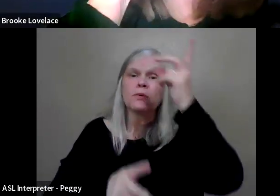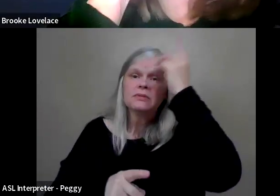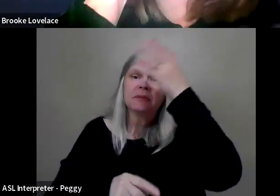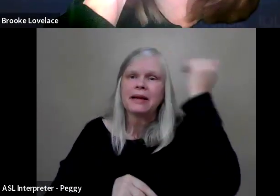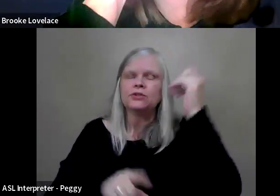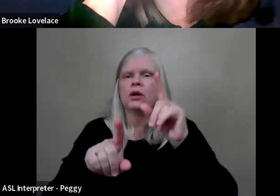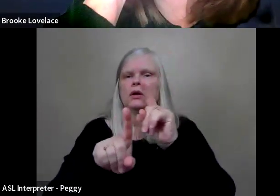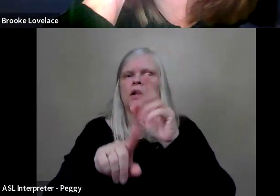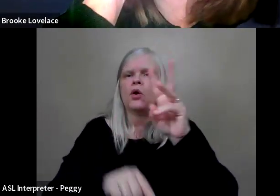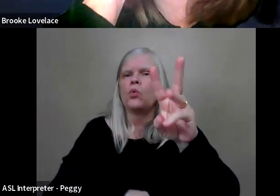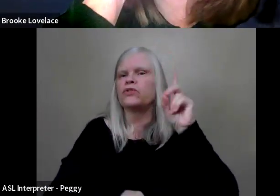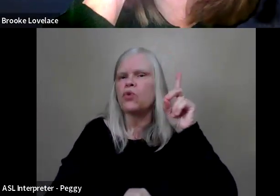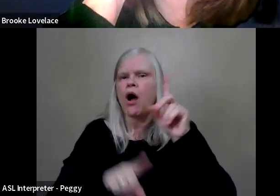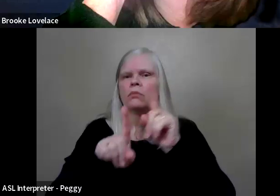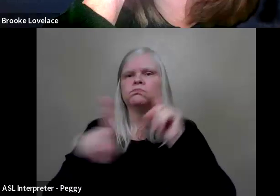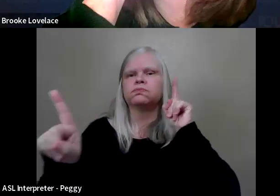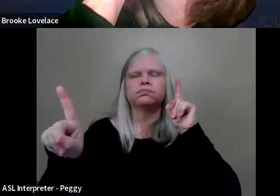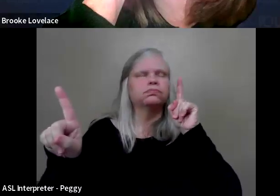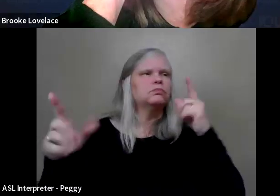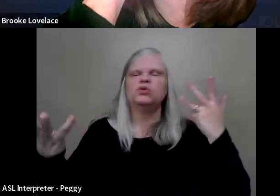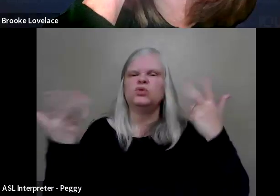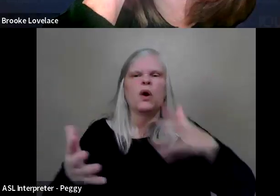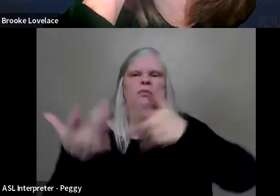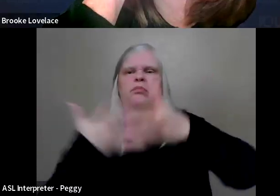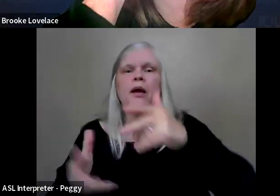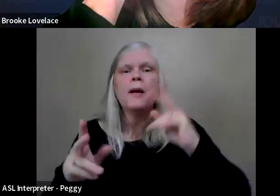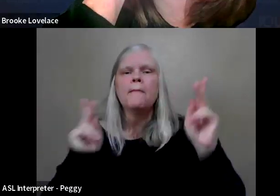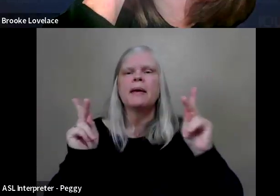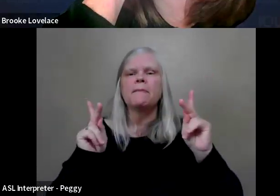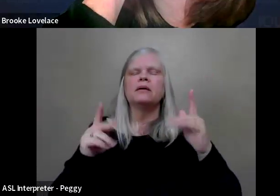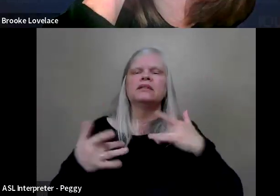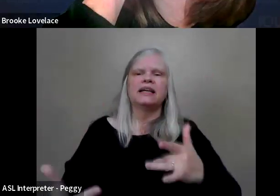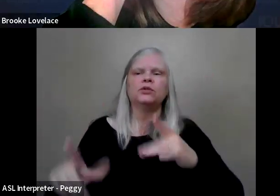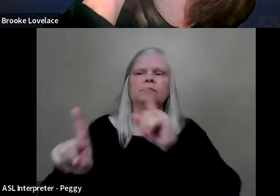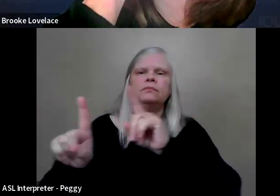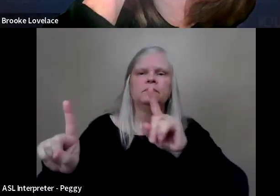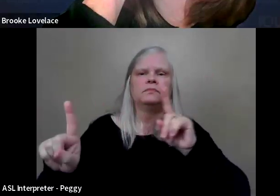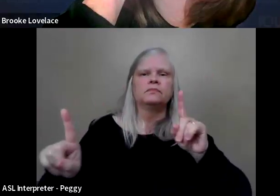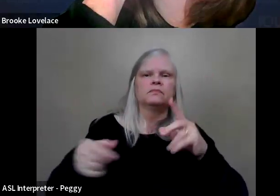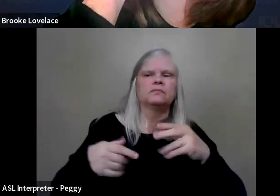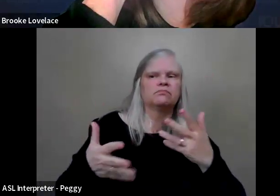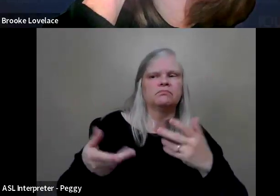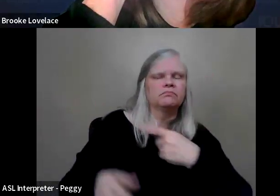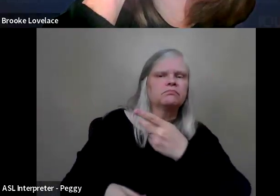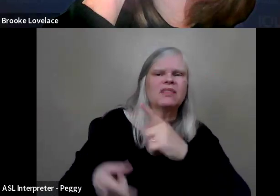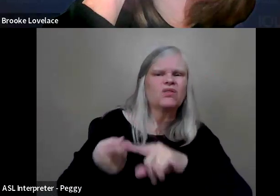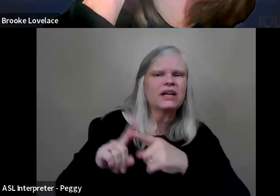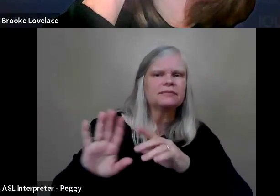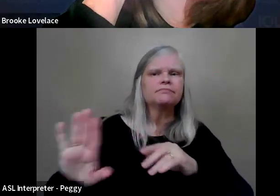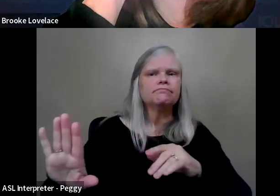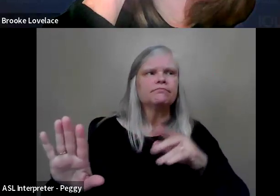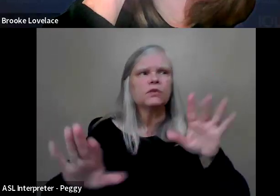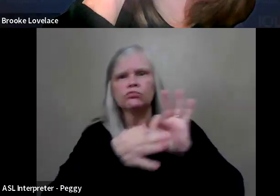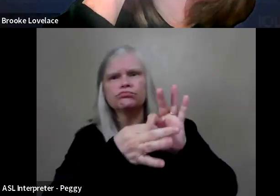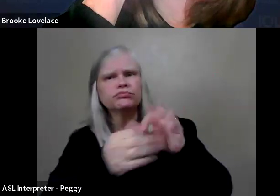as a sign of dementia. Oftentimes, people start to withdraw from their friendships and